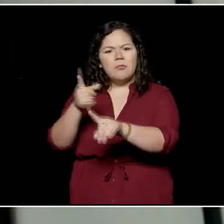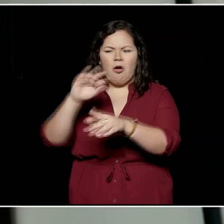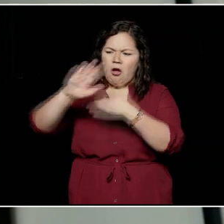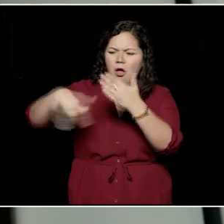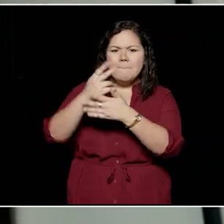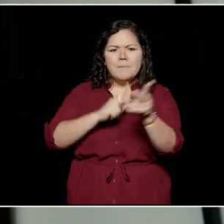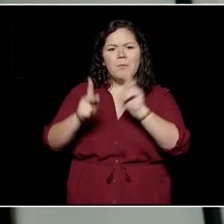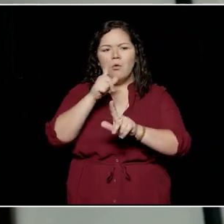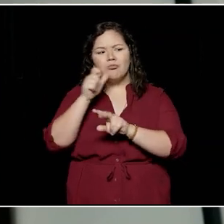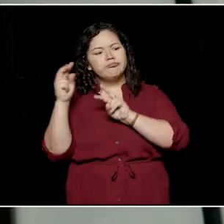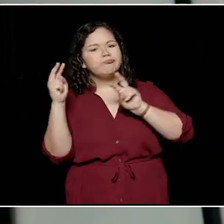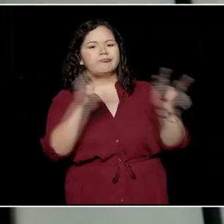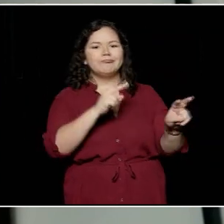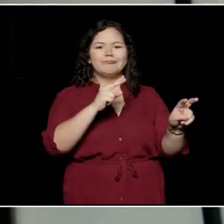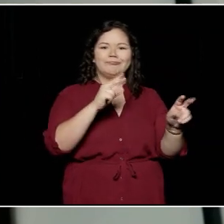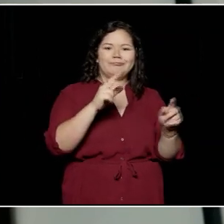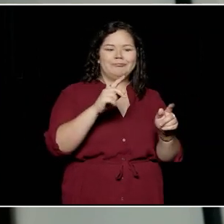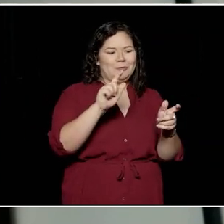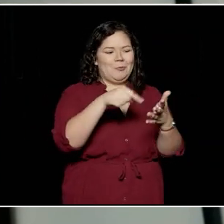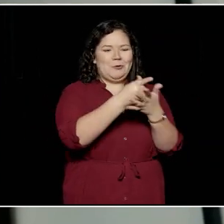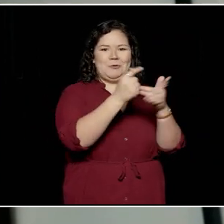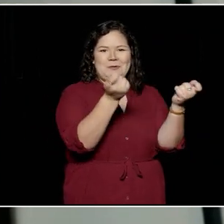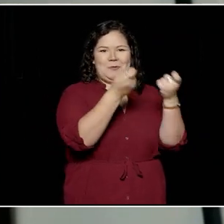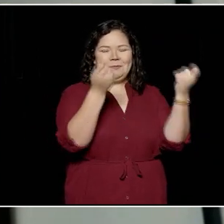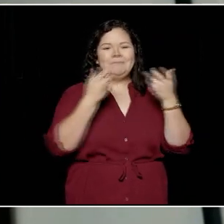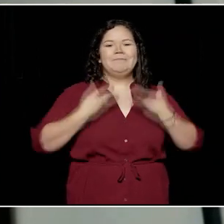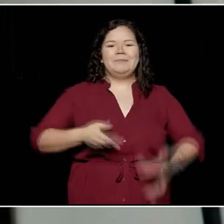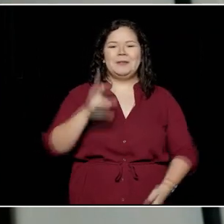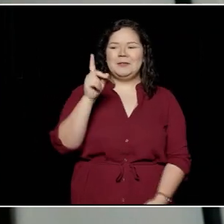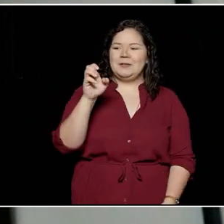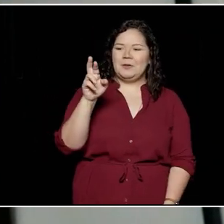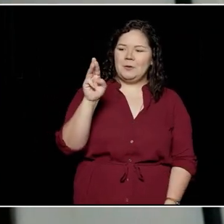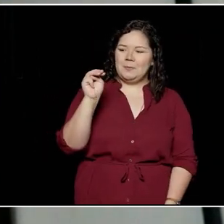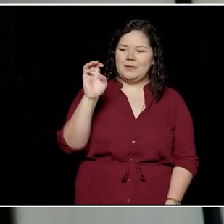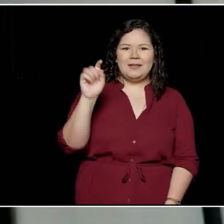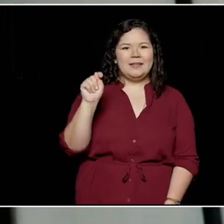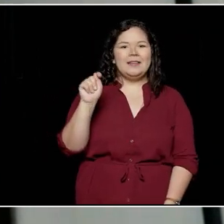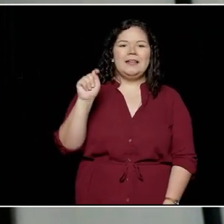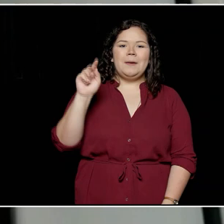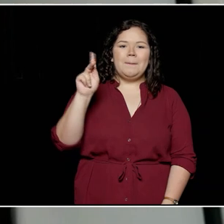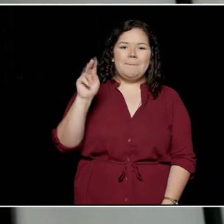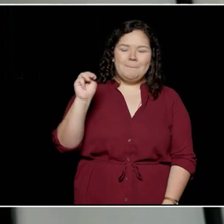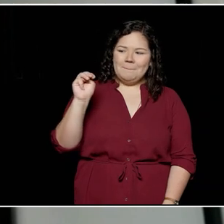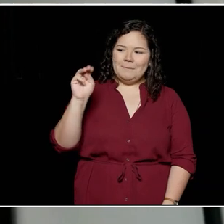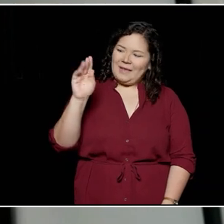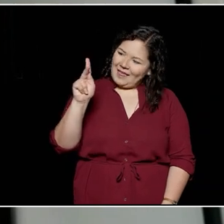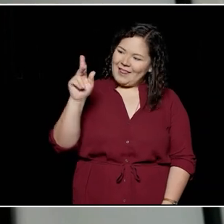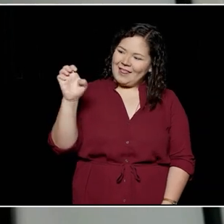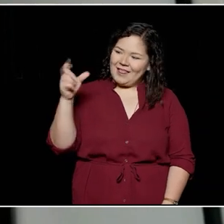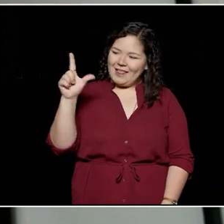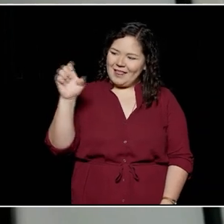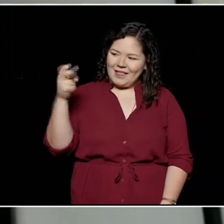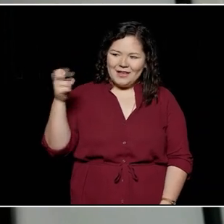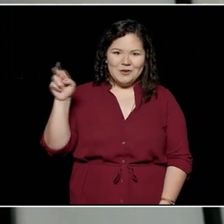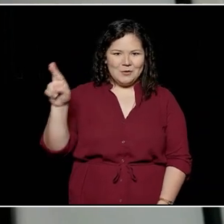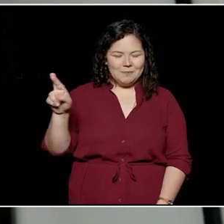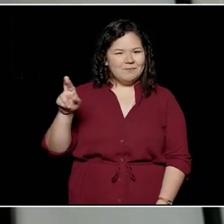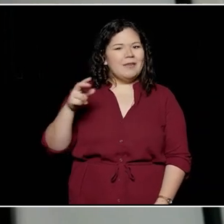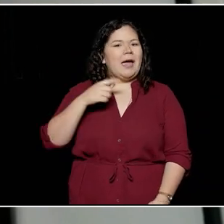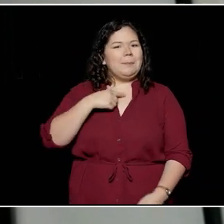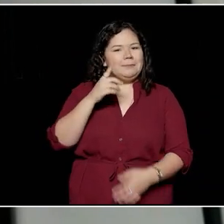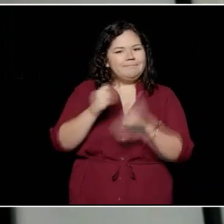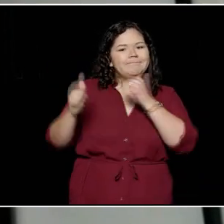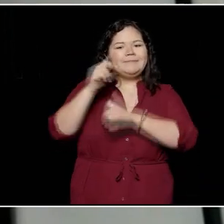us today for this momentous occasion. My name is Dermot Kelleher, and I'm the Dean of the Faculty of Medicine and the